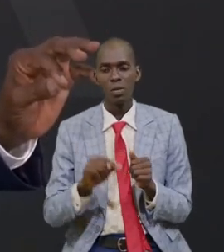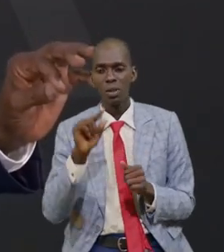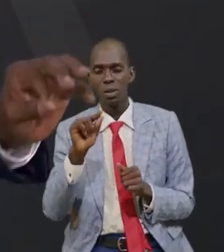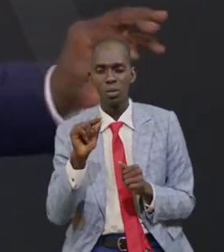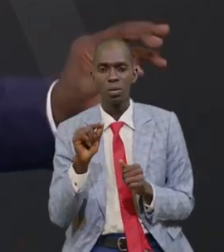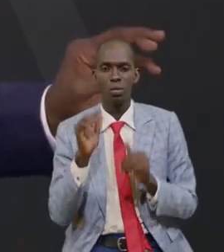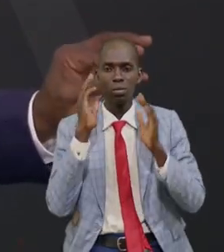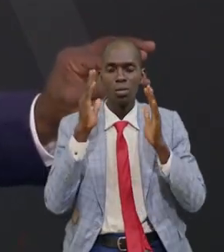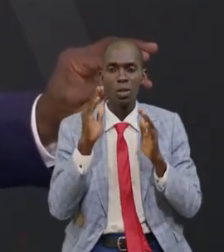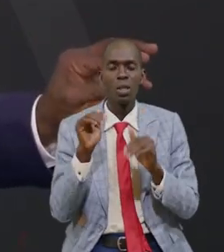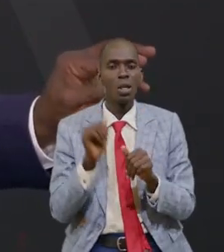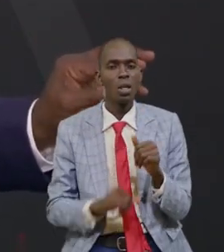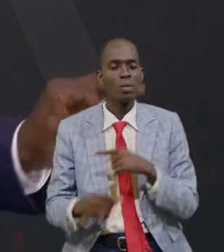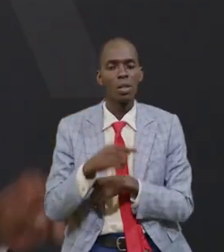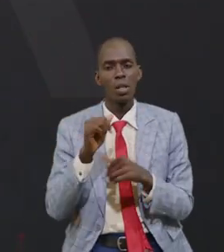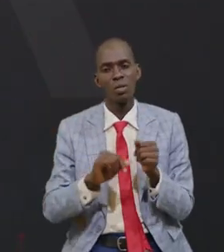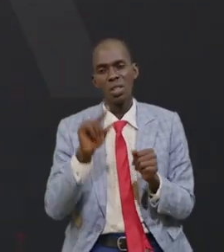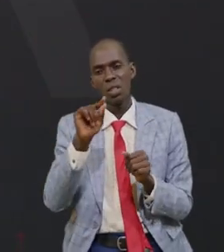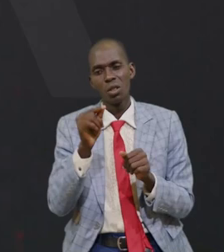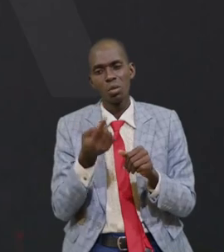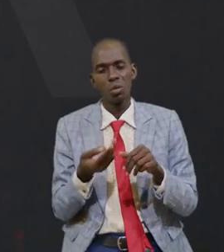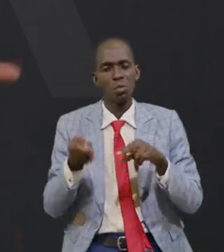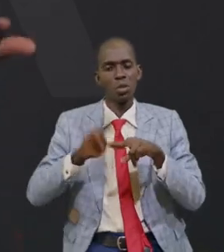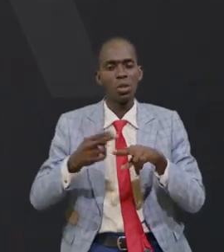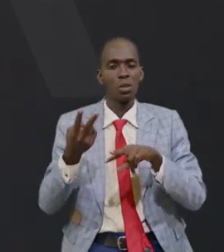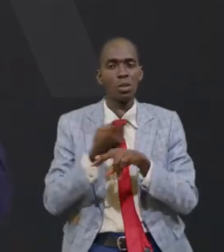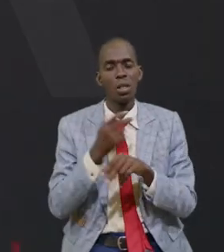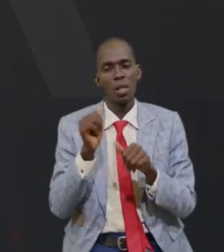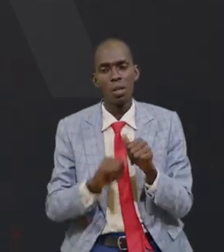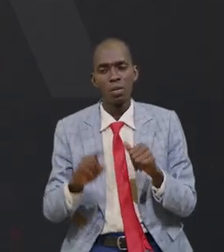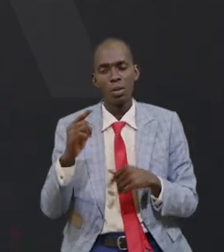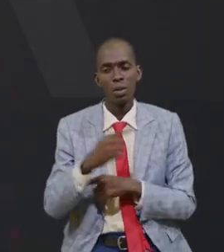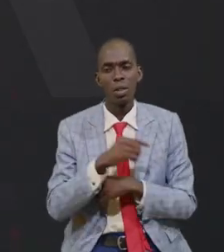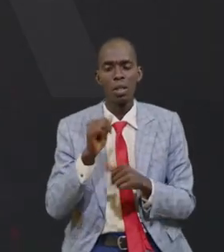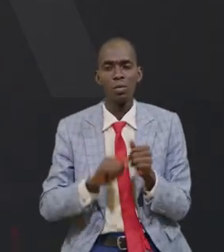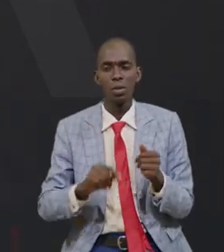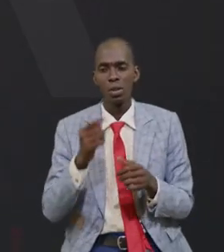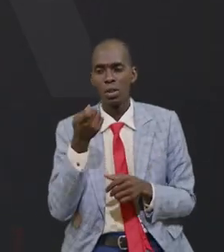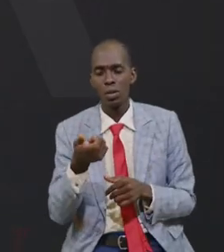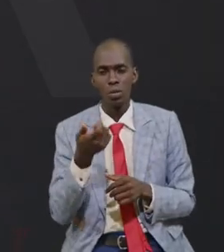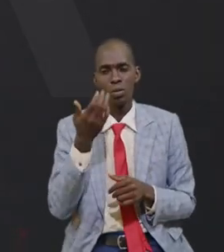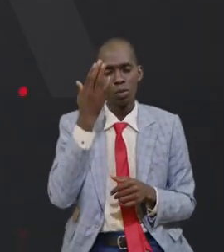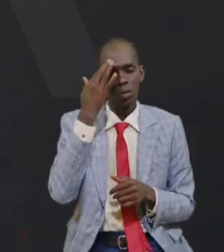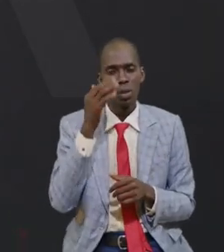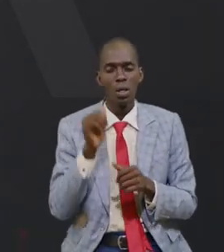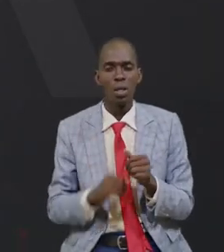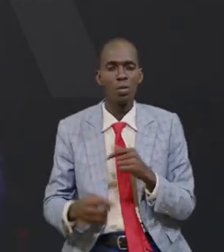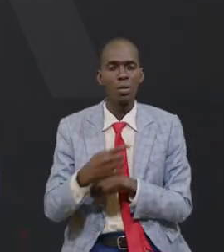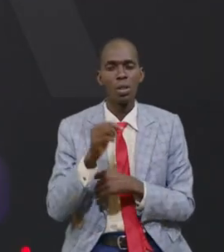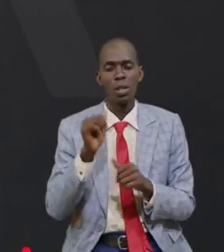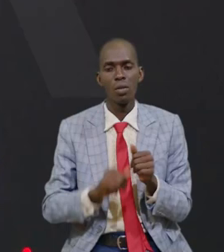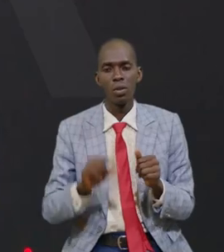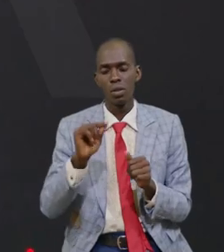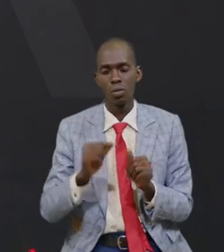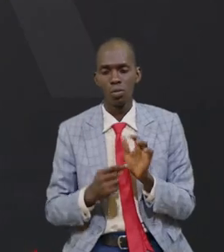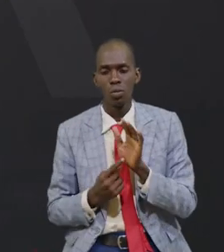multiplication. Every day, every little realization. Every day, every little demonstration. We're moving on, we're moving on,